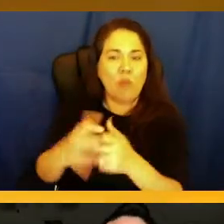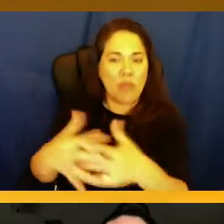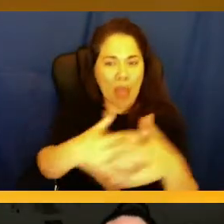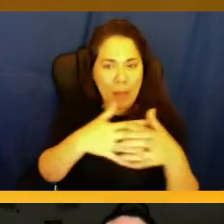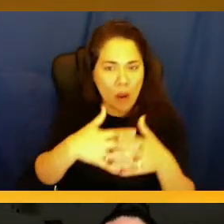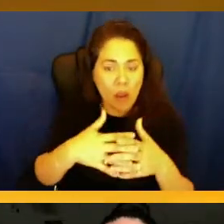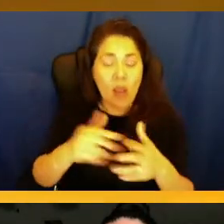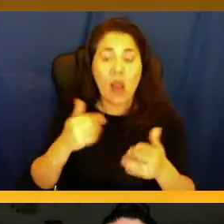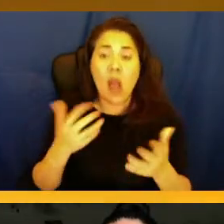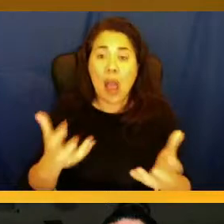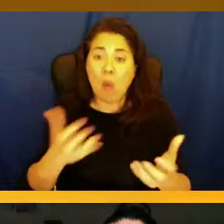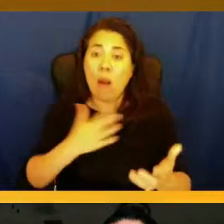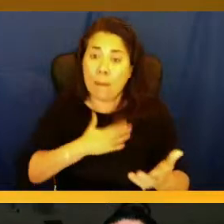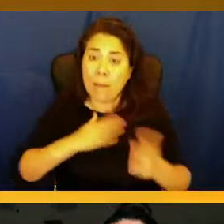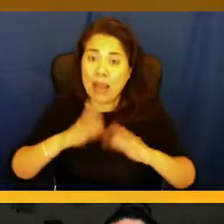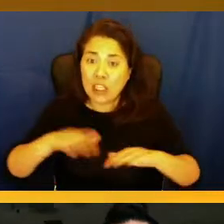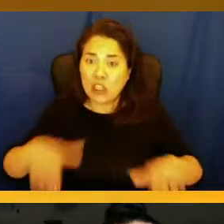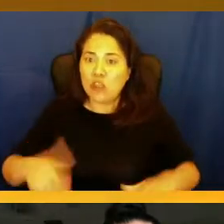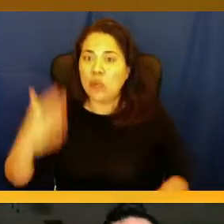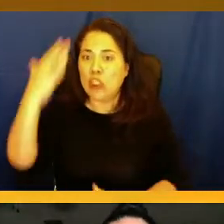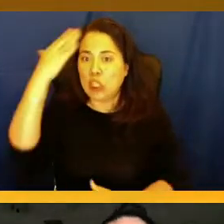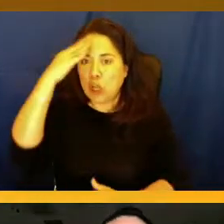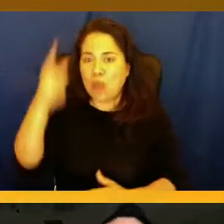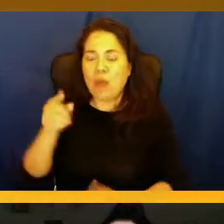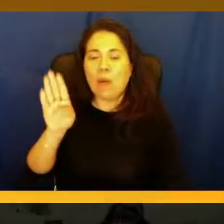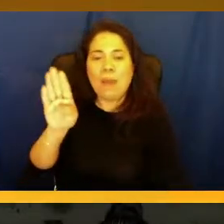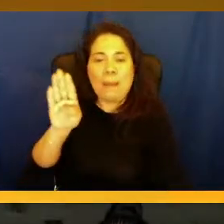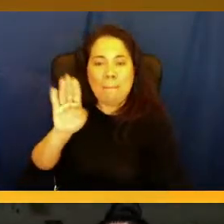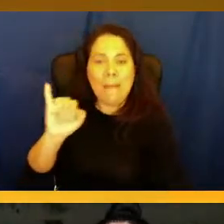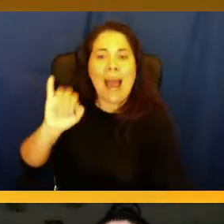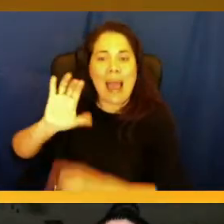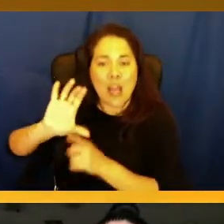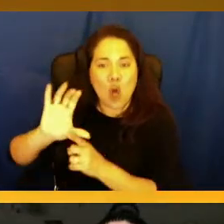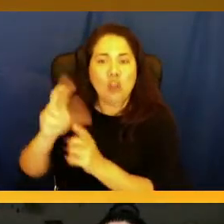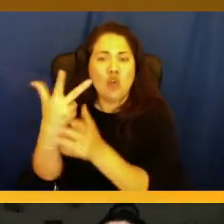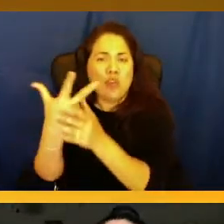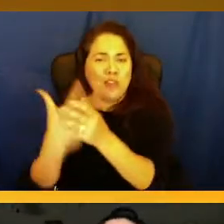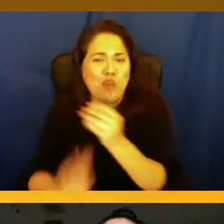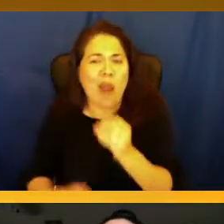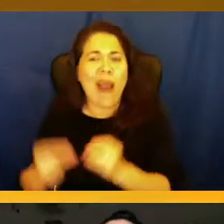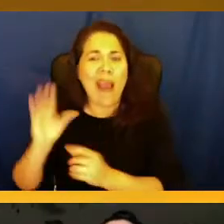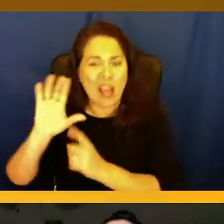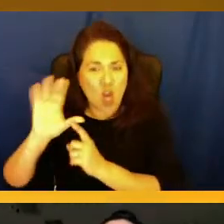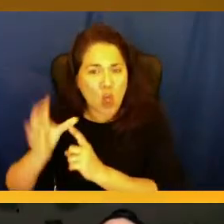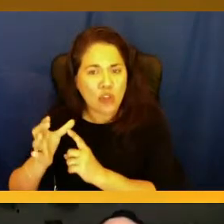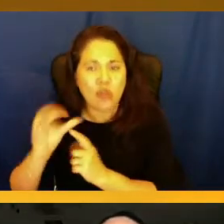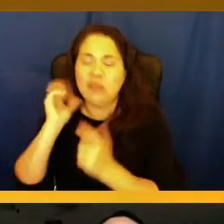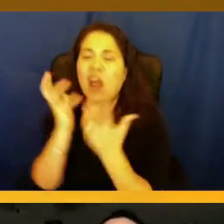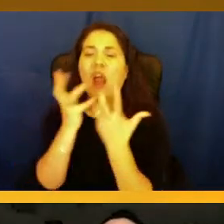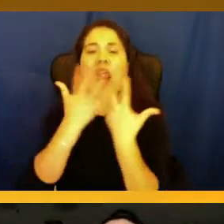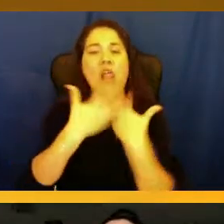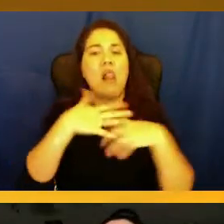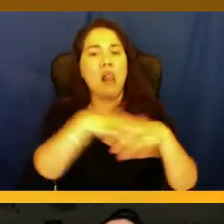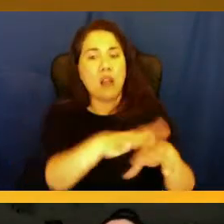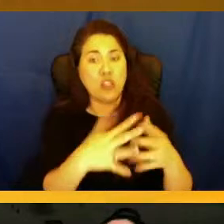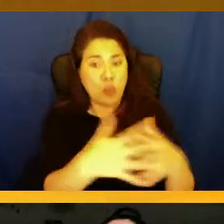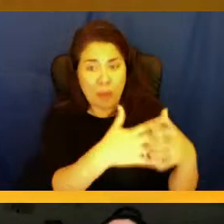want my children to be bicultural or tricultural. I don't want them to be assimilated. And